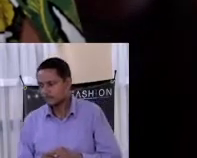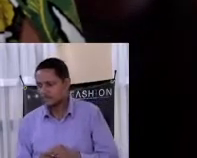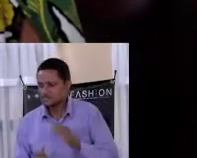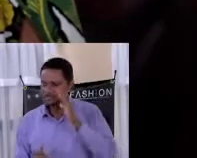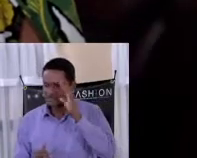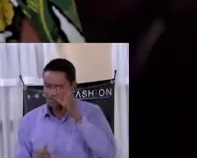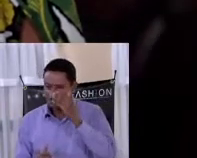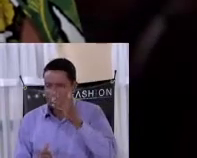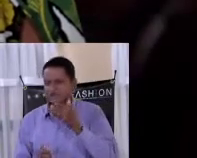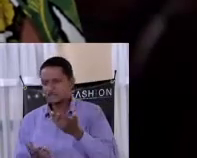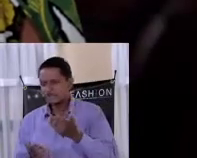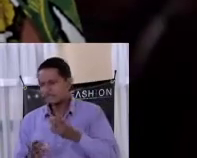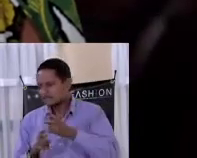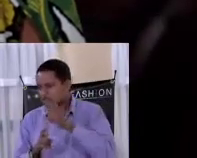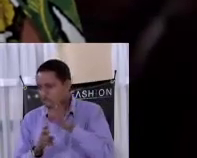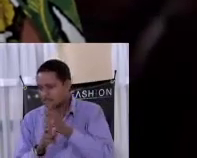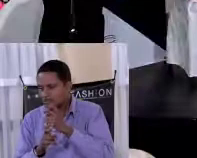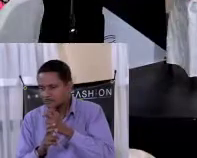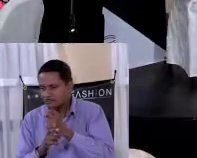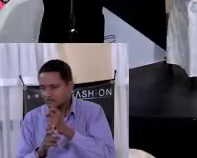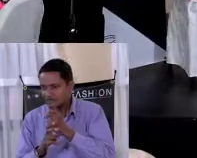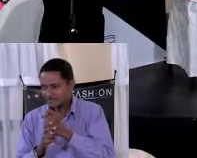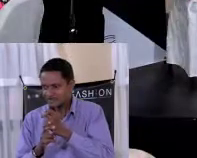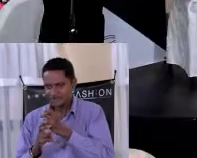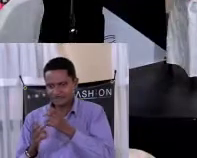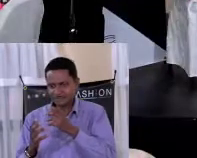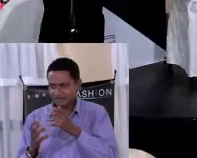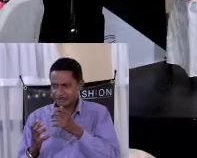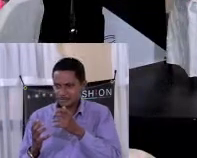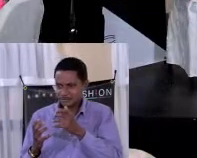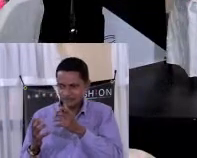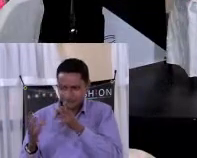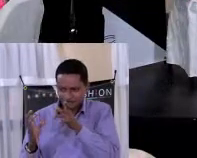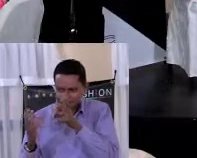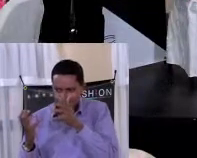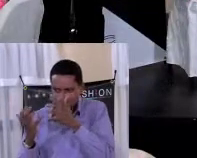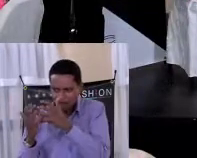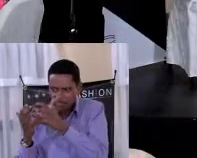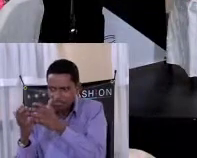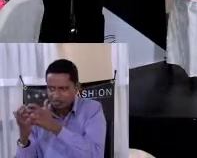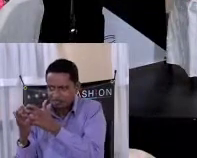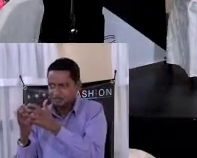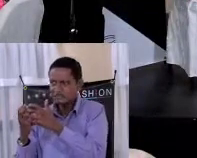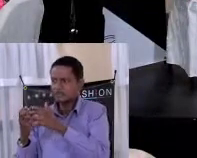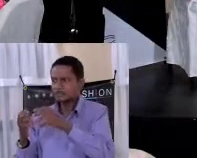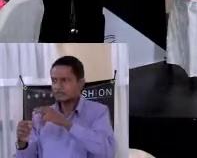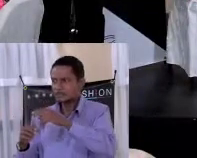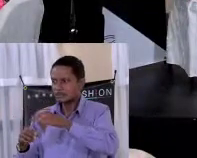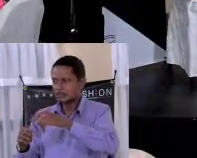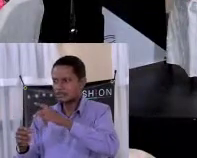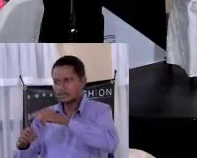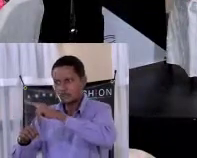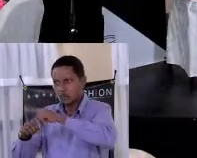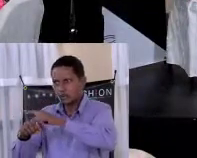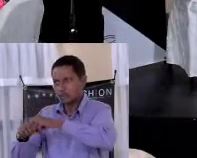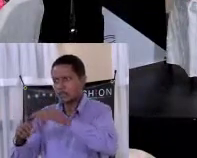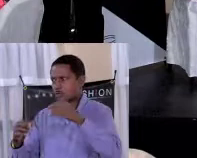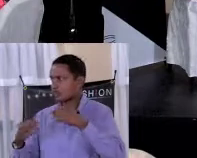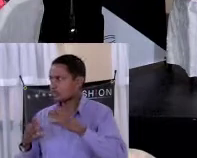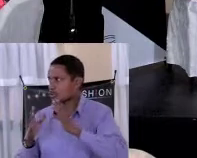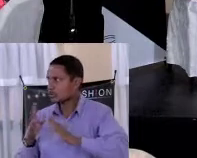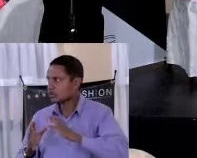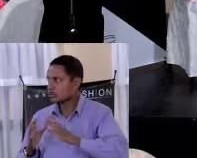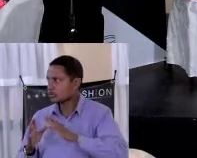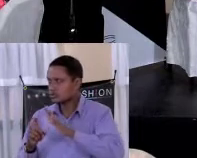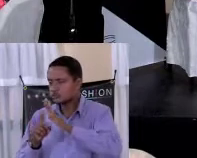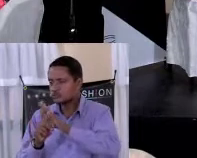if it's difficult to be able to connect with the trends. But it's important to see the trends as a guideline and not